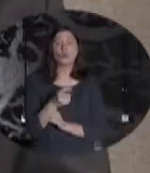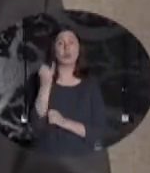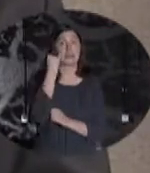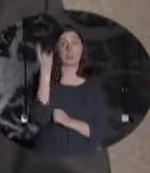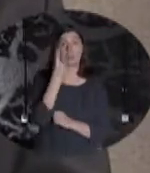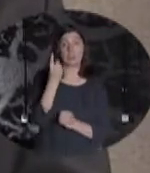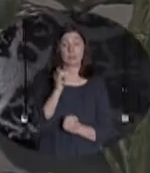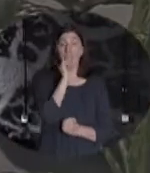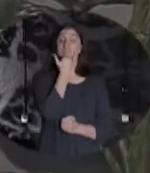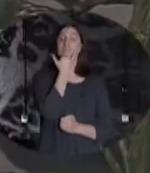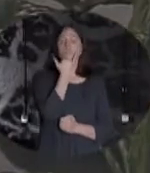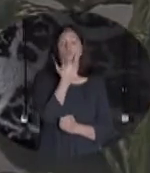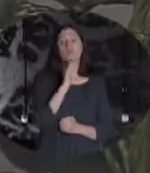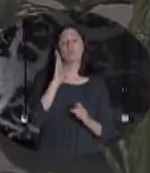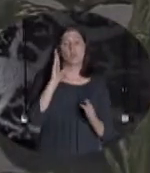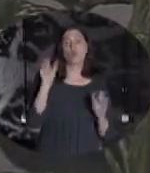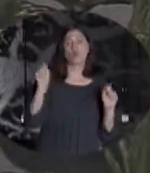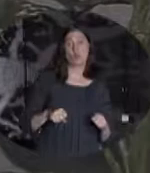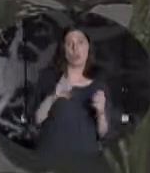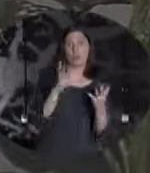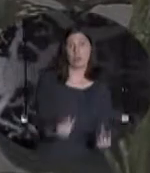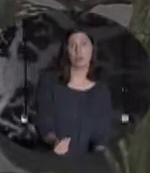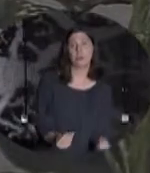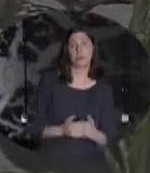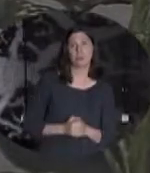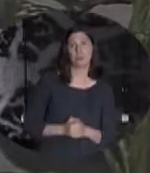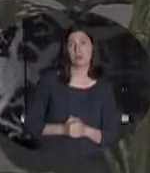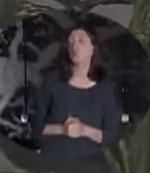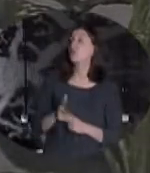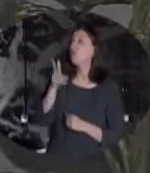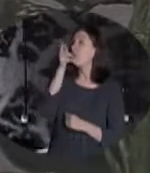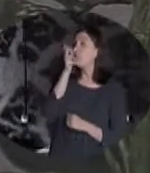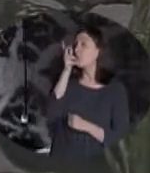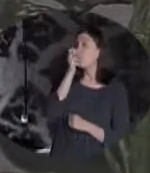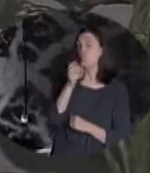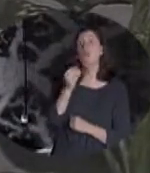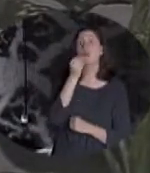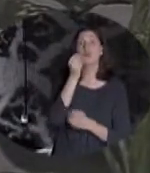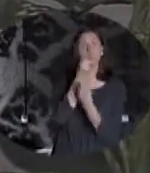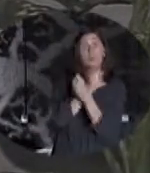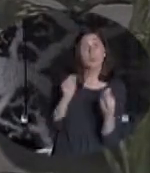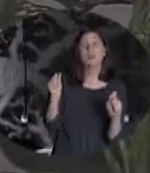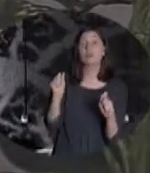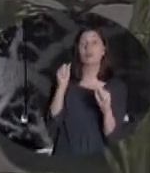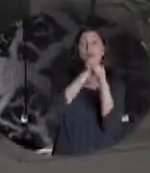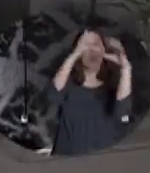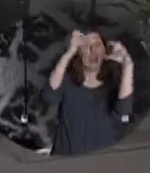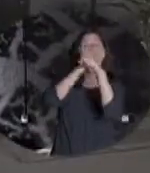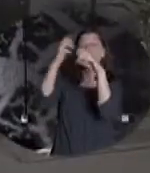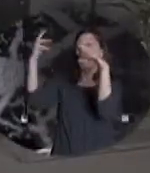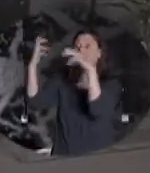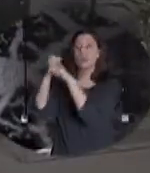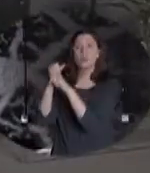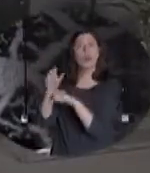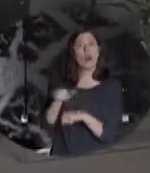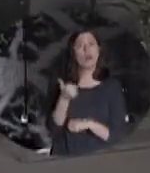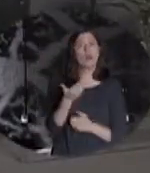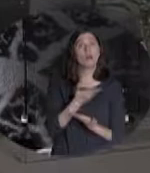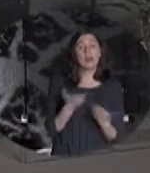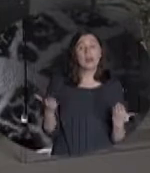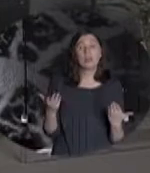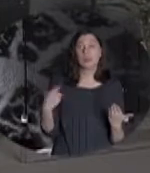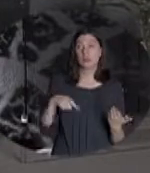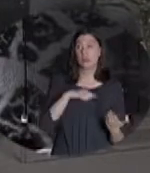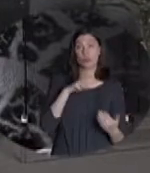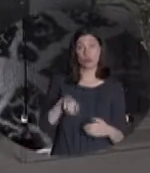the worse. Now, when it comes to bugs and it comes to food safety and it comes to fireworks, what are some other things that you think that